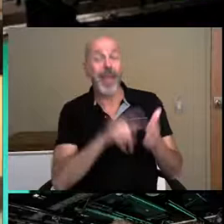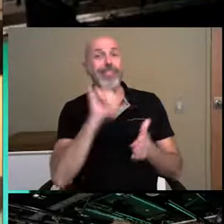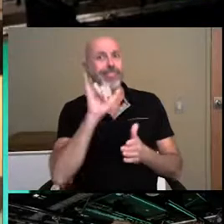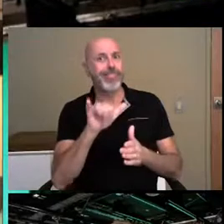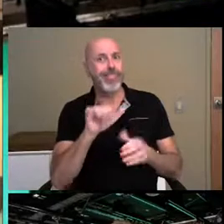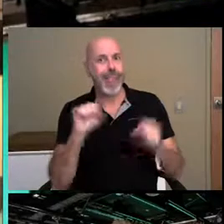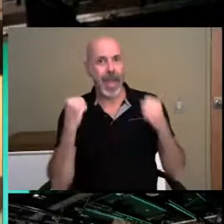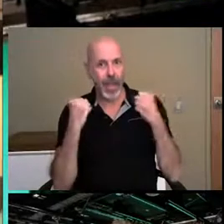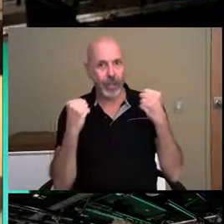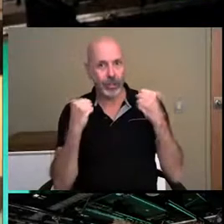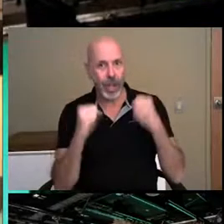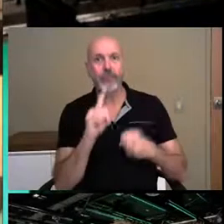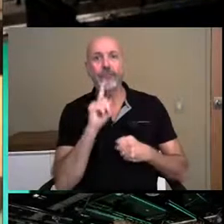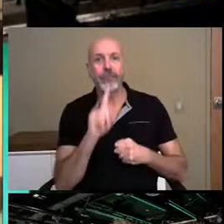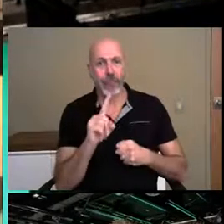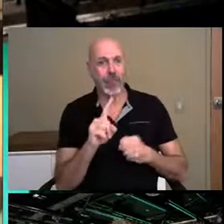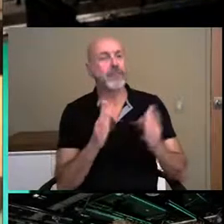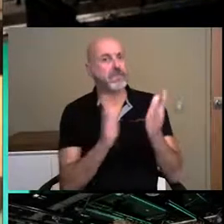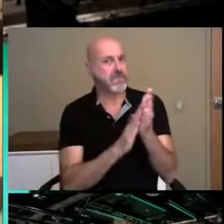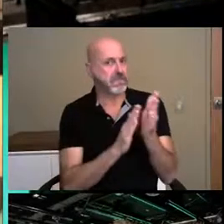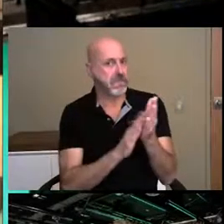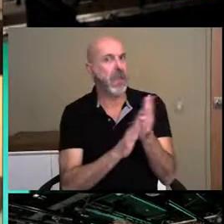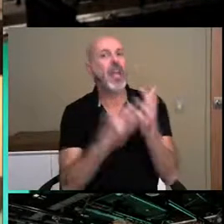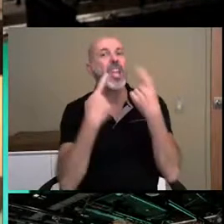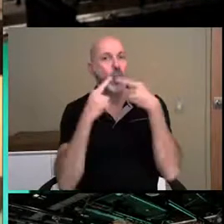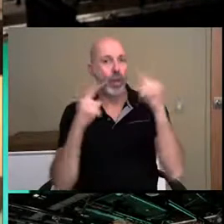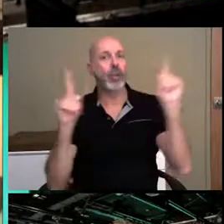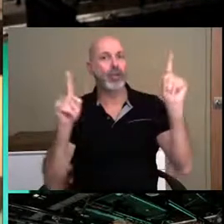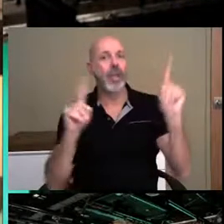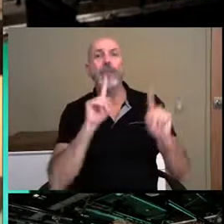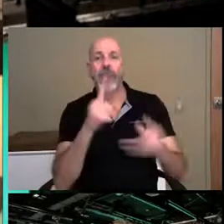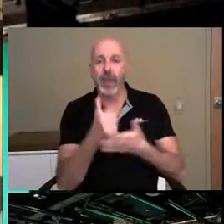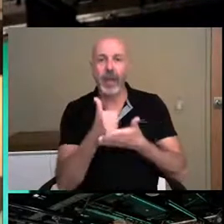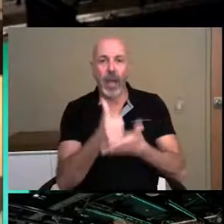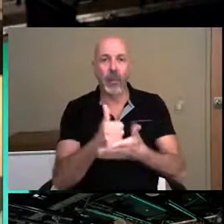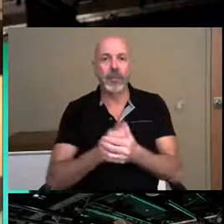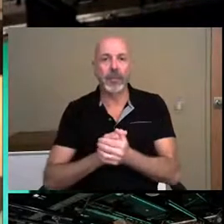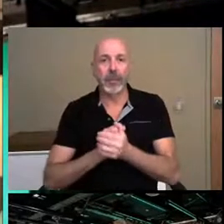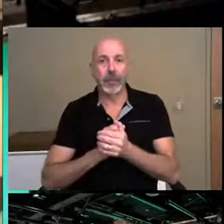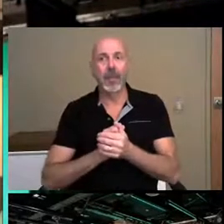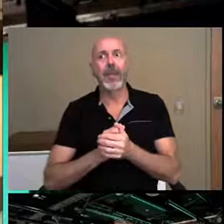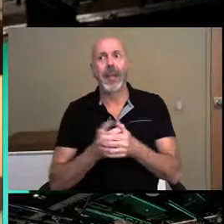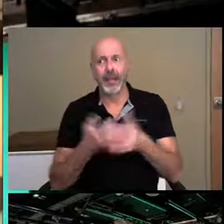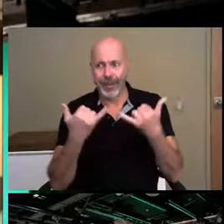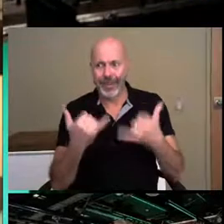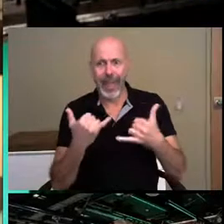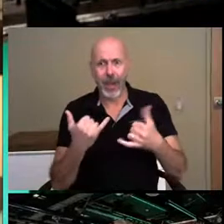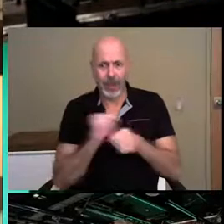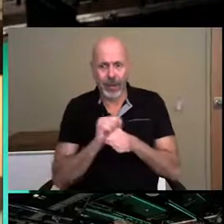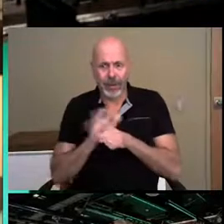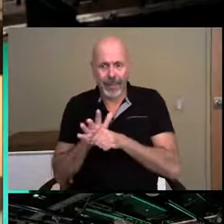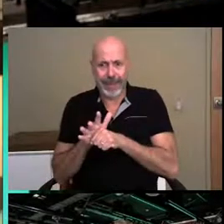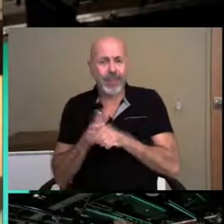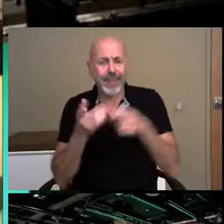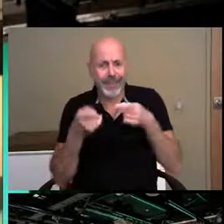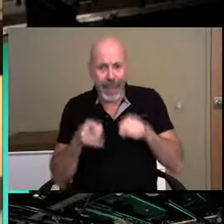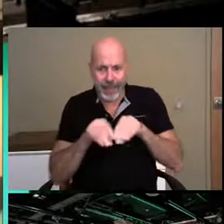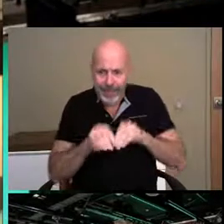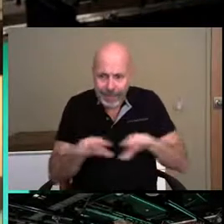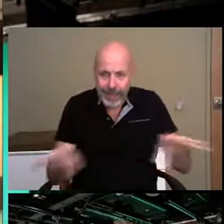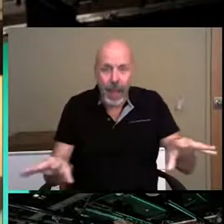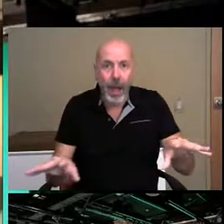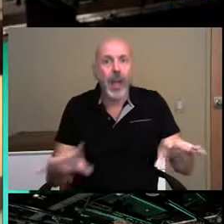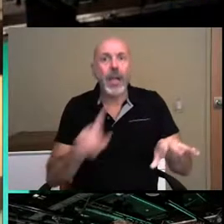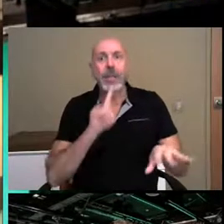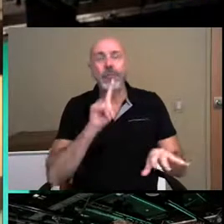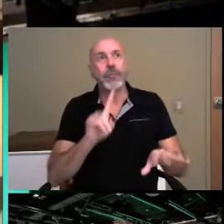program, because it works, because it really does help you. And especially during these pandemic difficult times, this has been such a blessing that